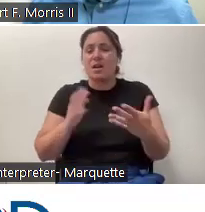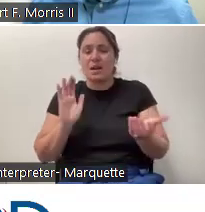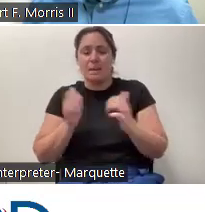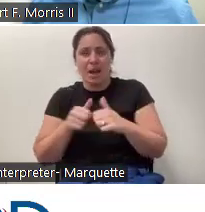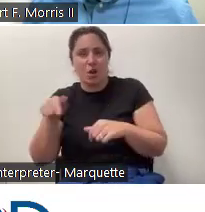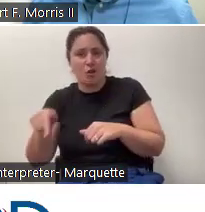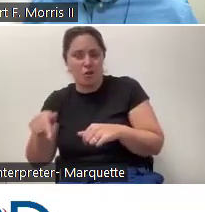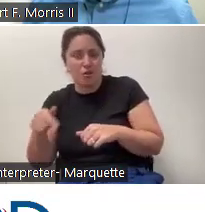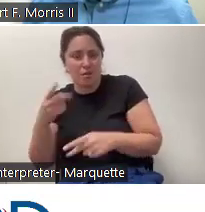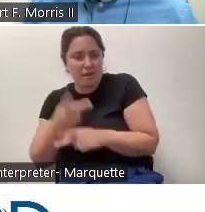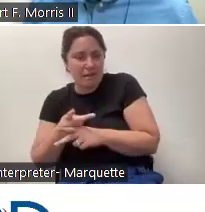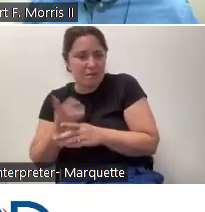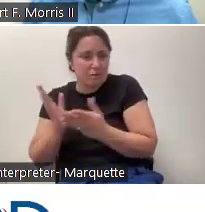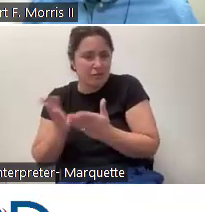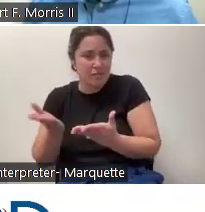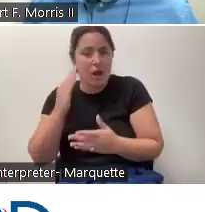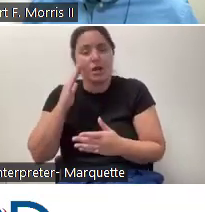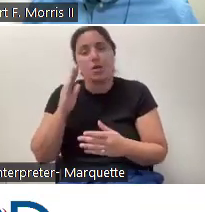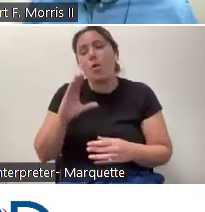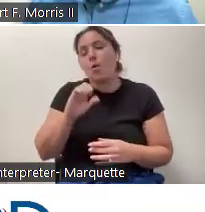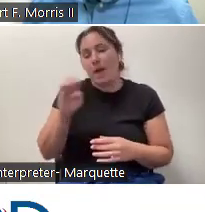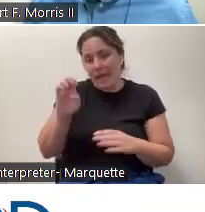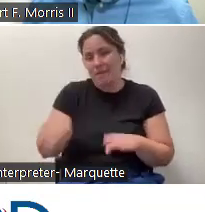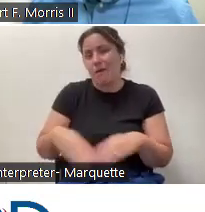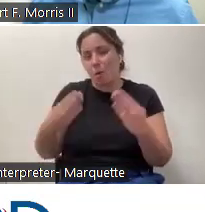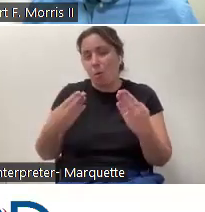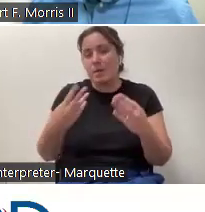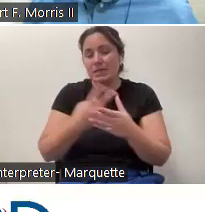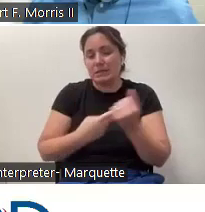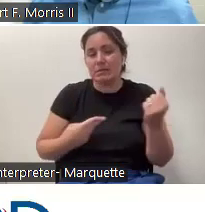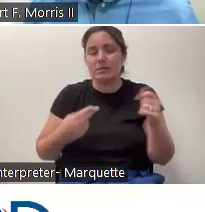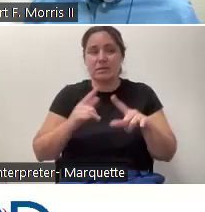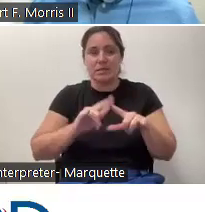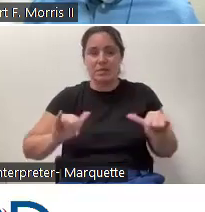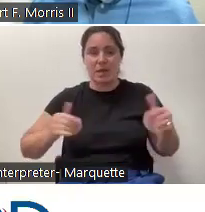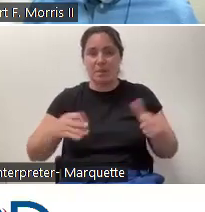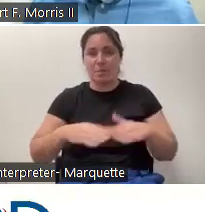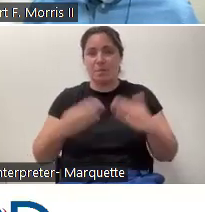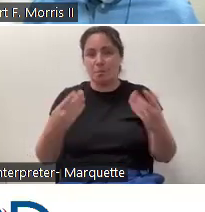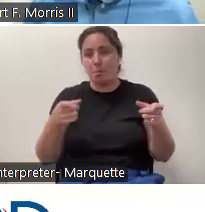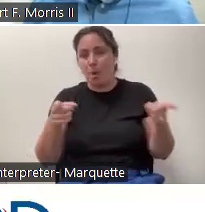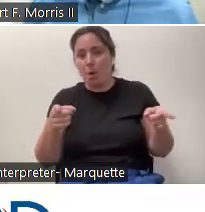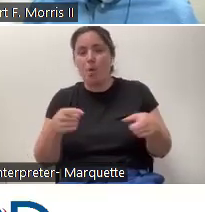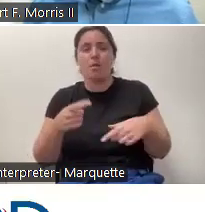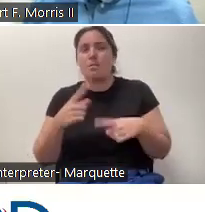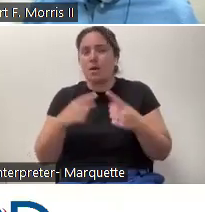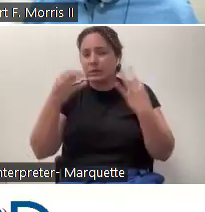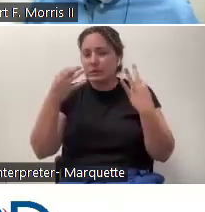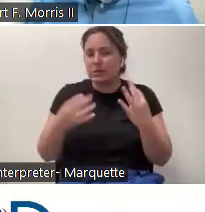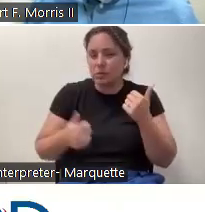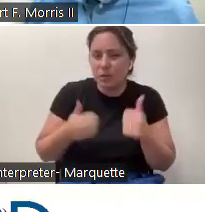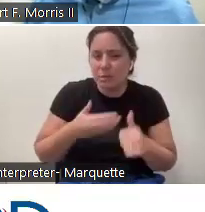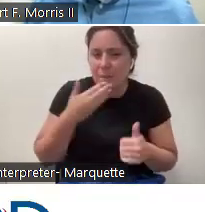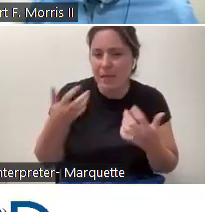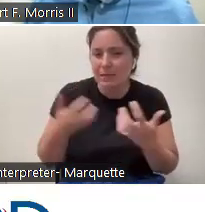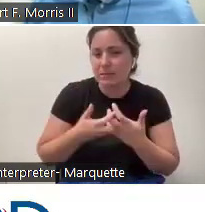Or I know a case can be open with both, so I don't know if there's any process for kind of determining where is the best place for someone to